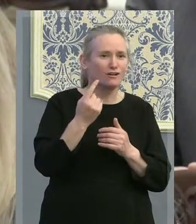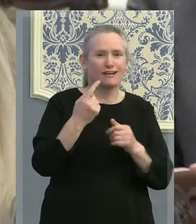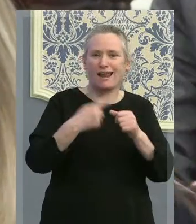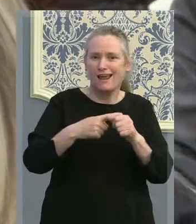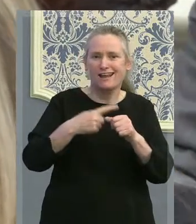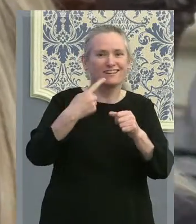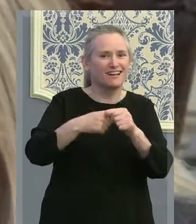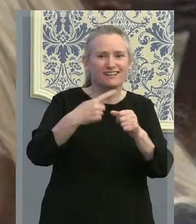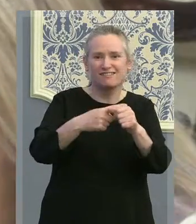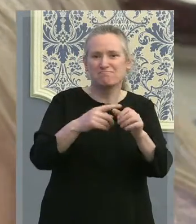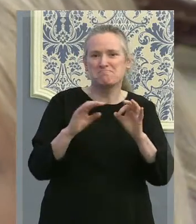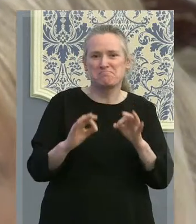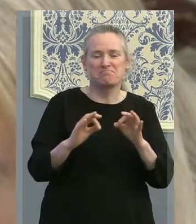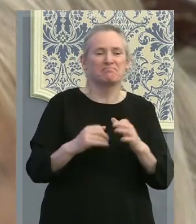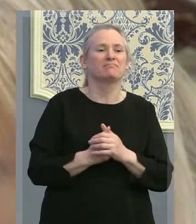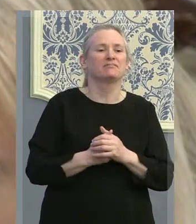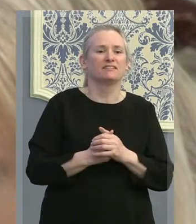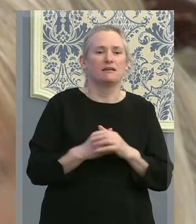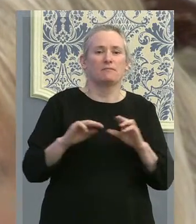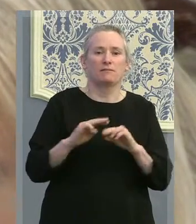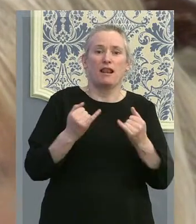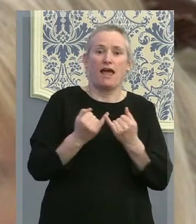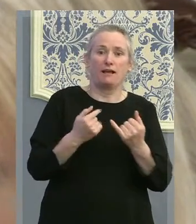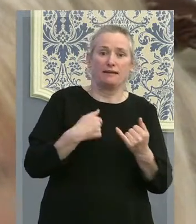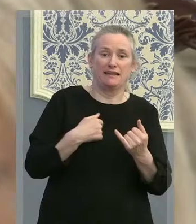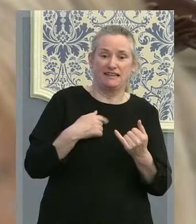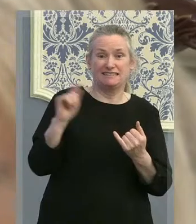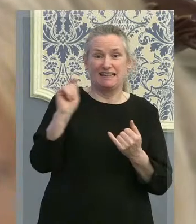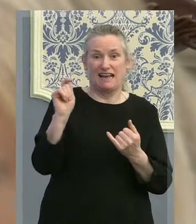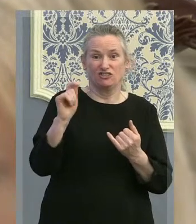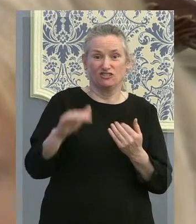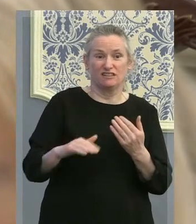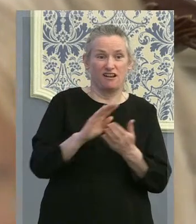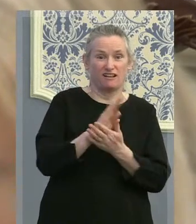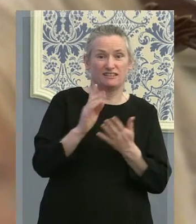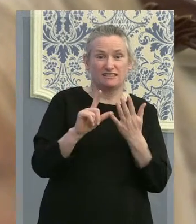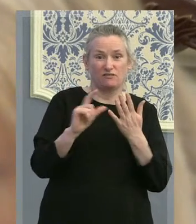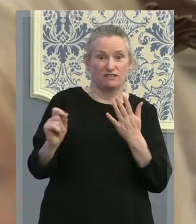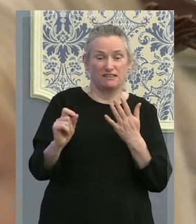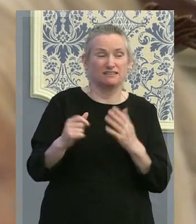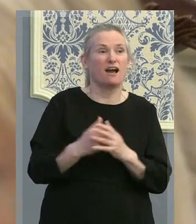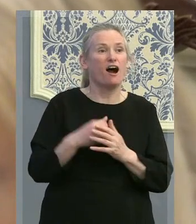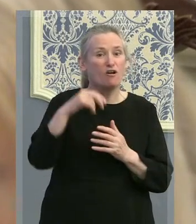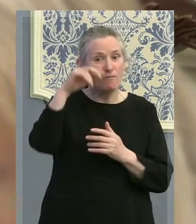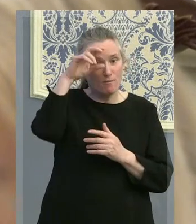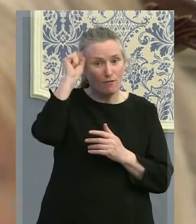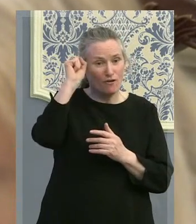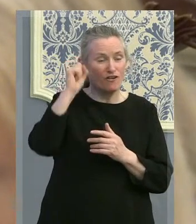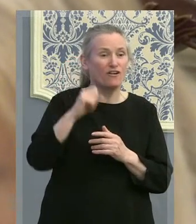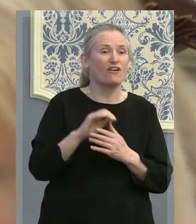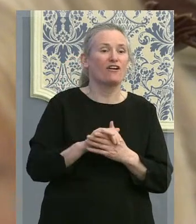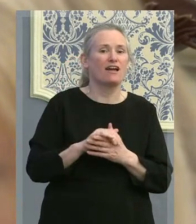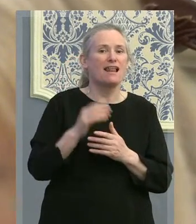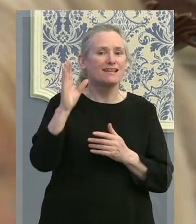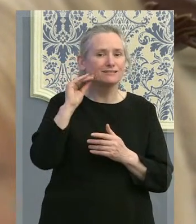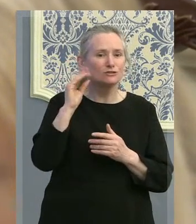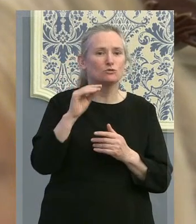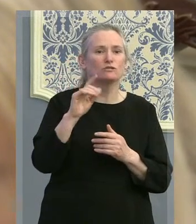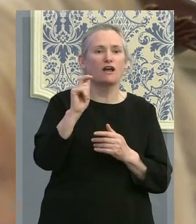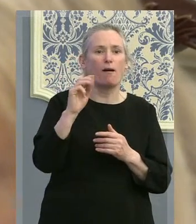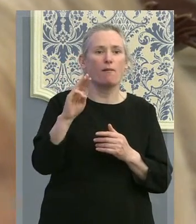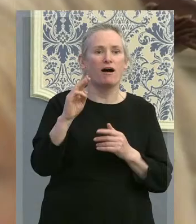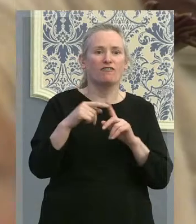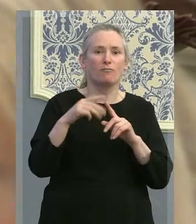again. And people like me and teenagers of the 70s, I remember listening to Top of the Pops,